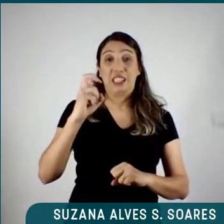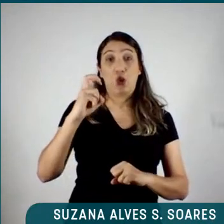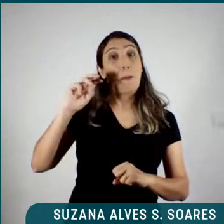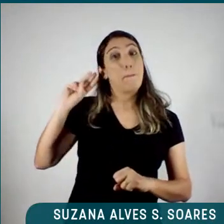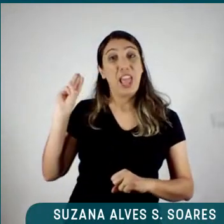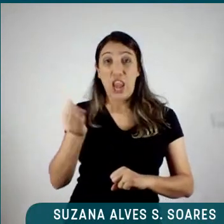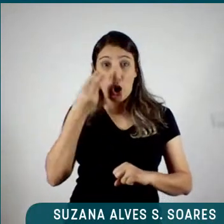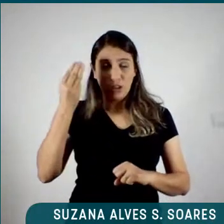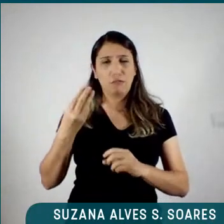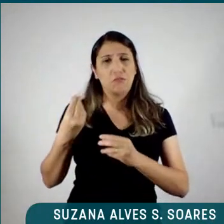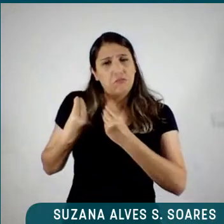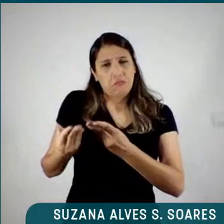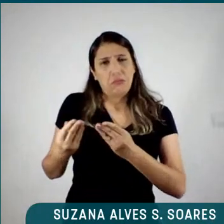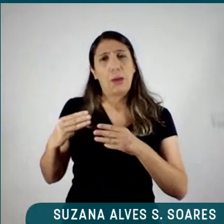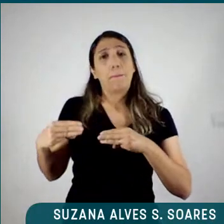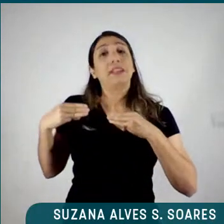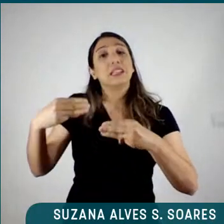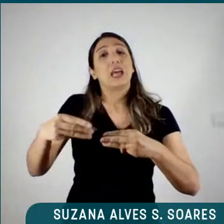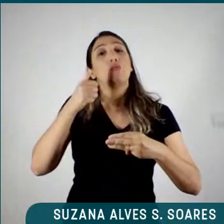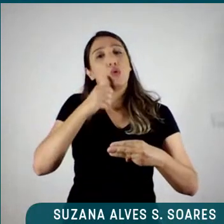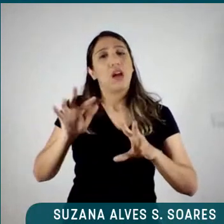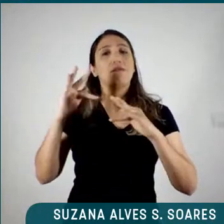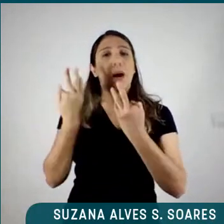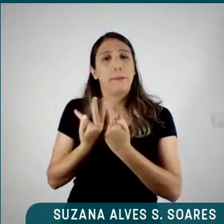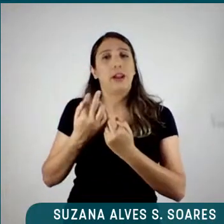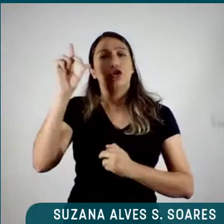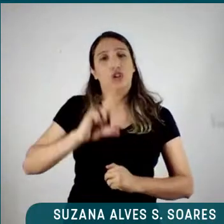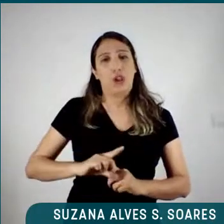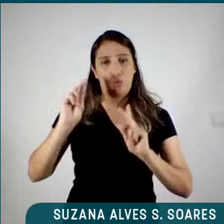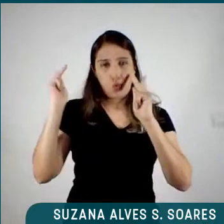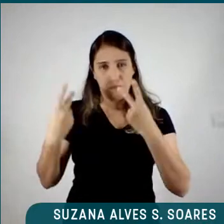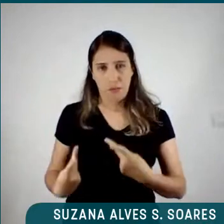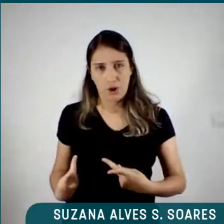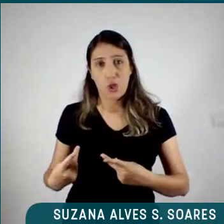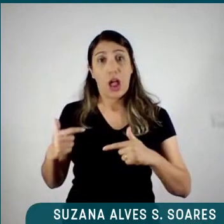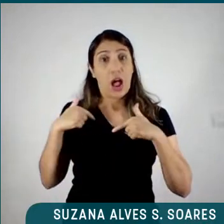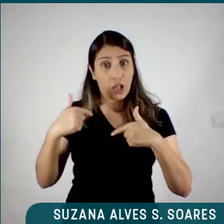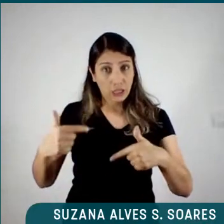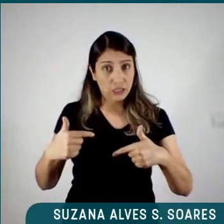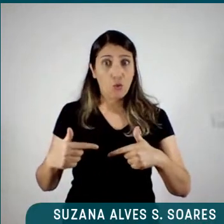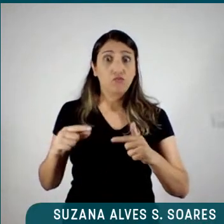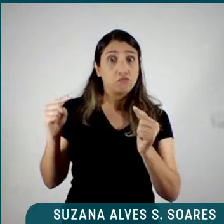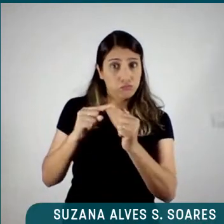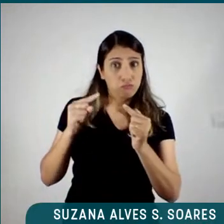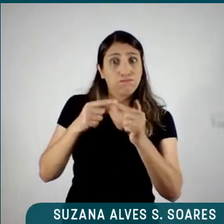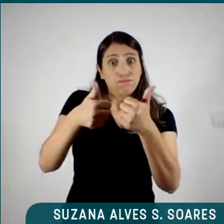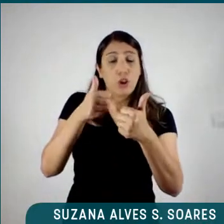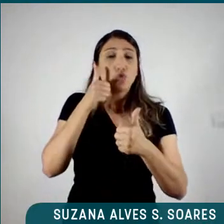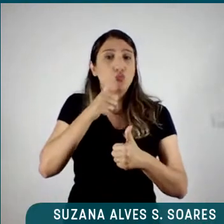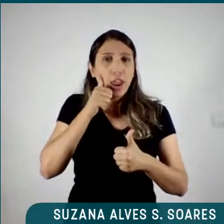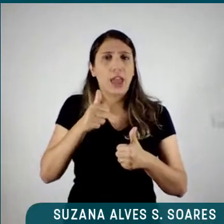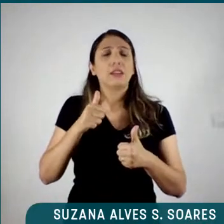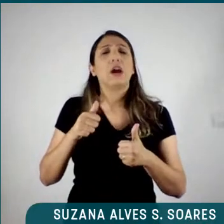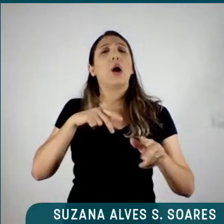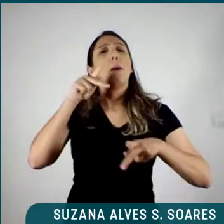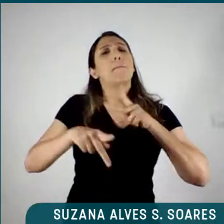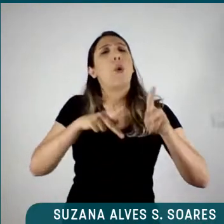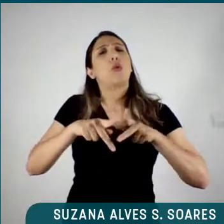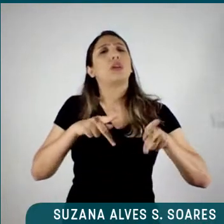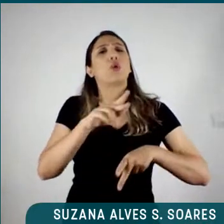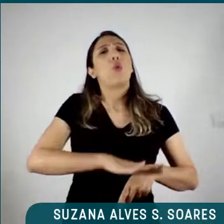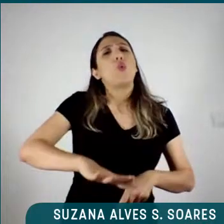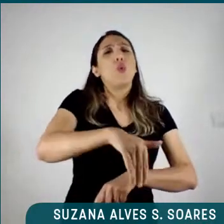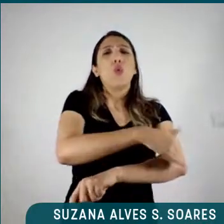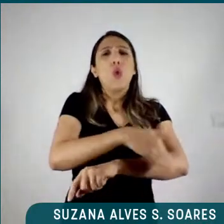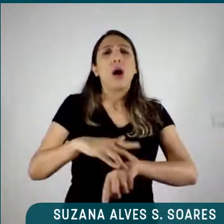was entre carried sexo, out mulher, família e that direitos humanos, out of the esse estudo 45 millions that it was made recebeu available ajuda